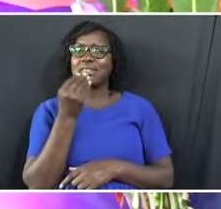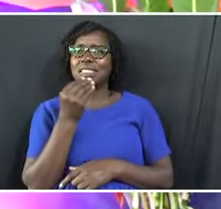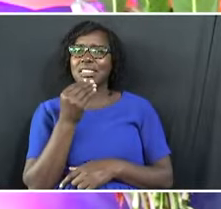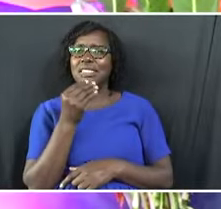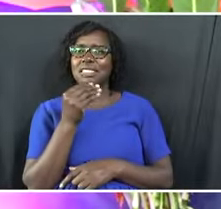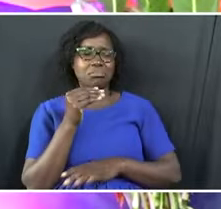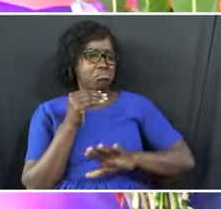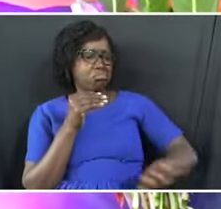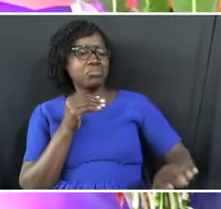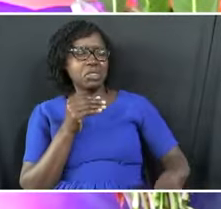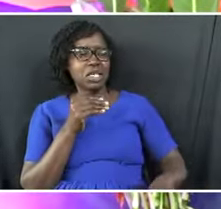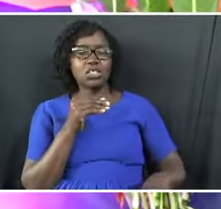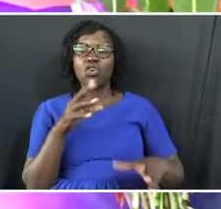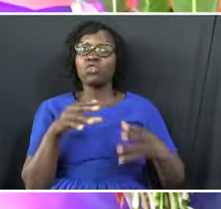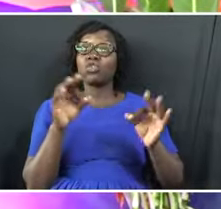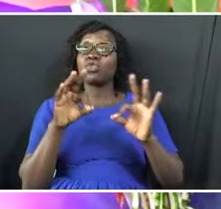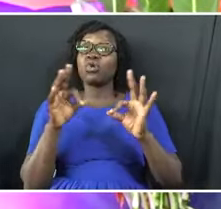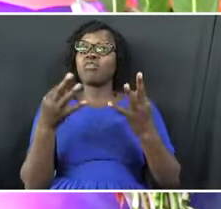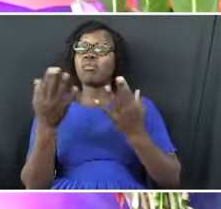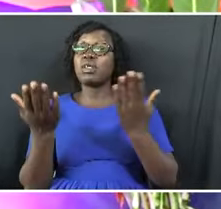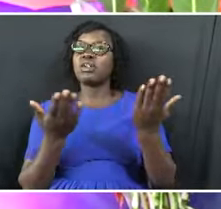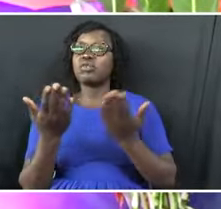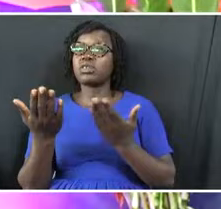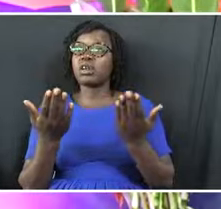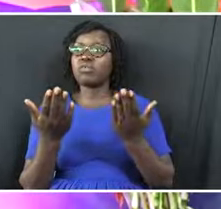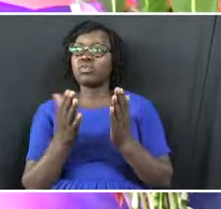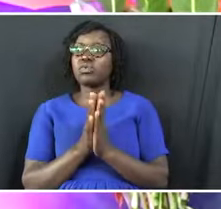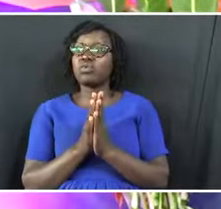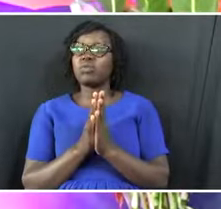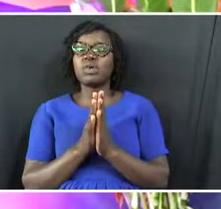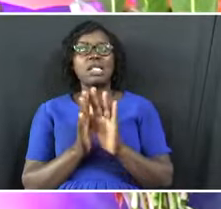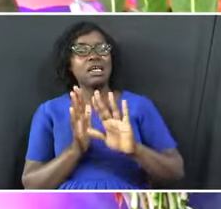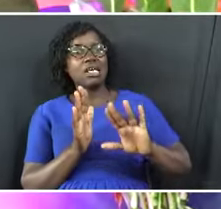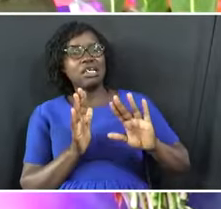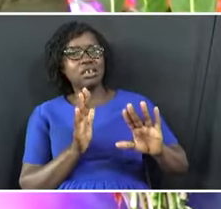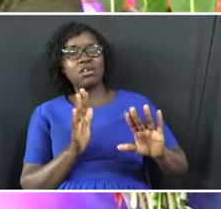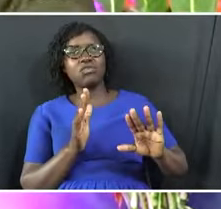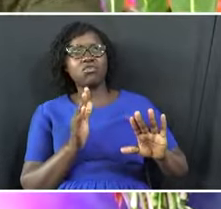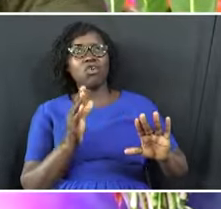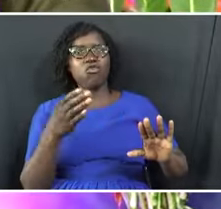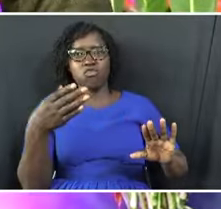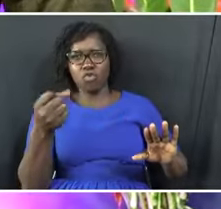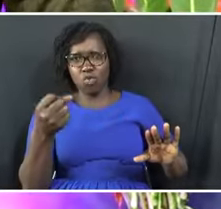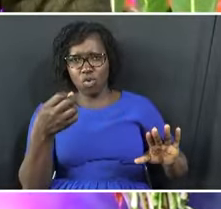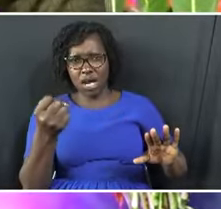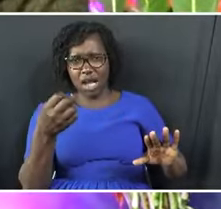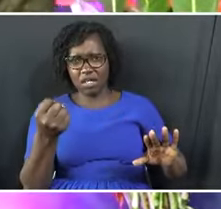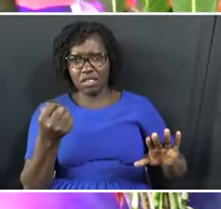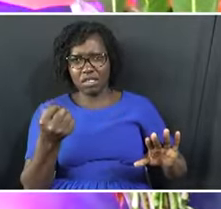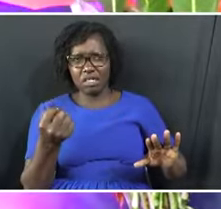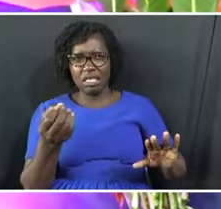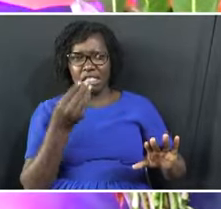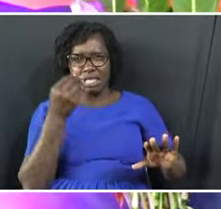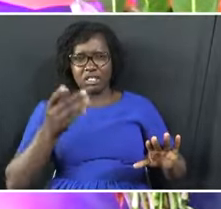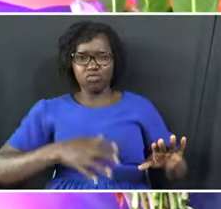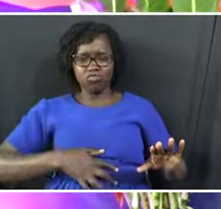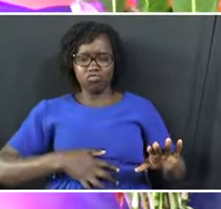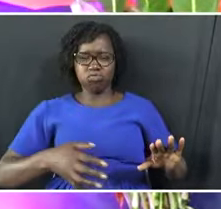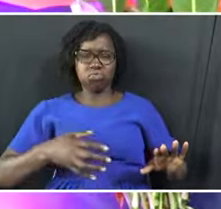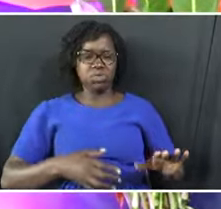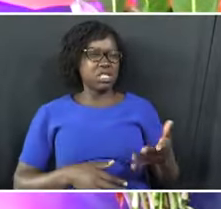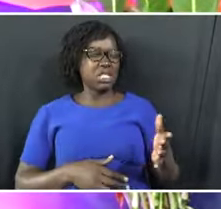If you go to a family and you are served with a leftover of ugali, that one is